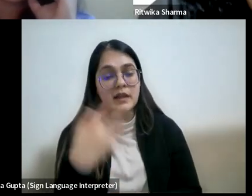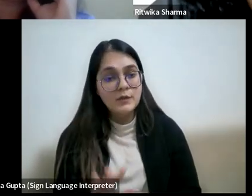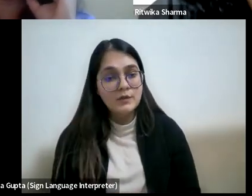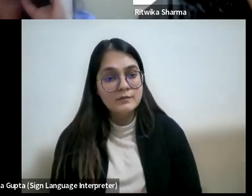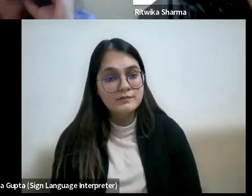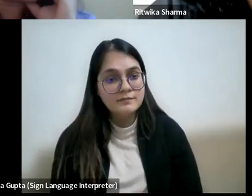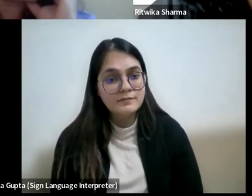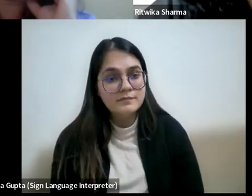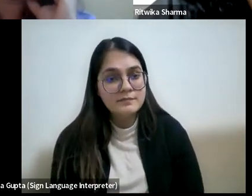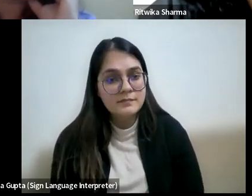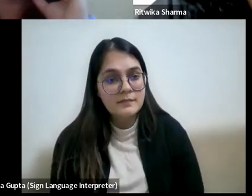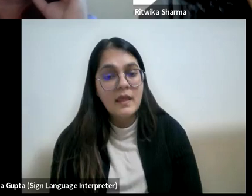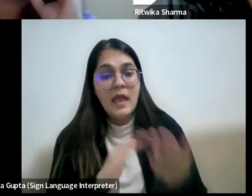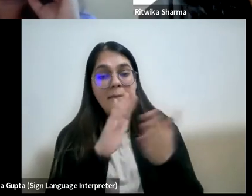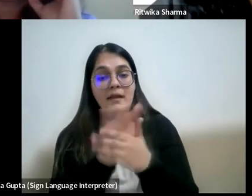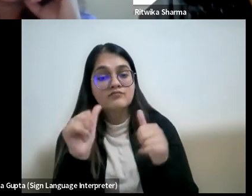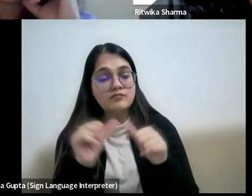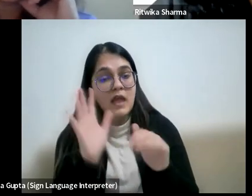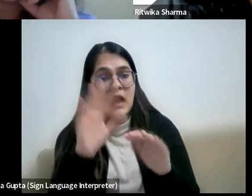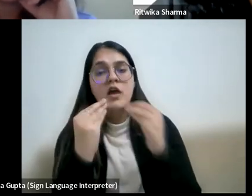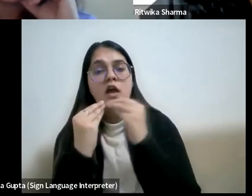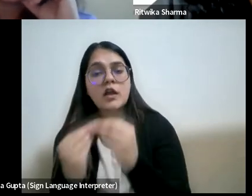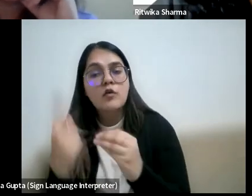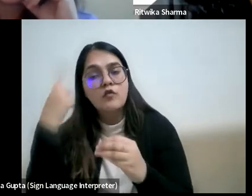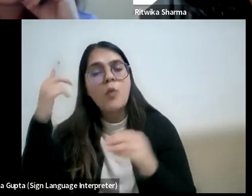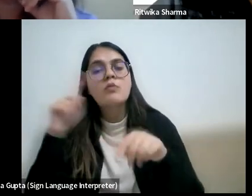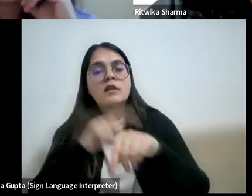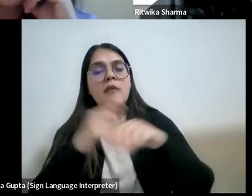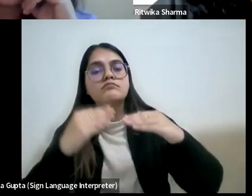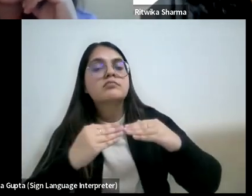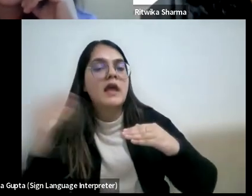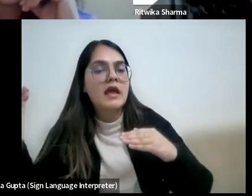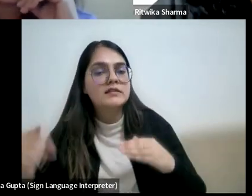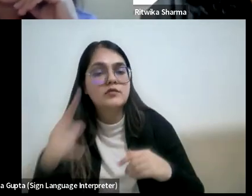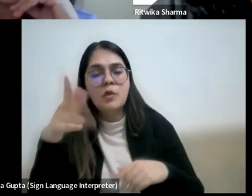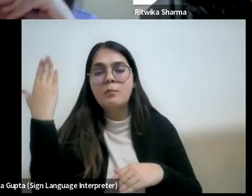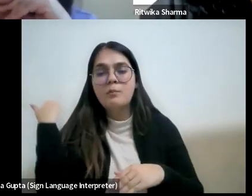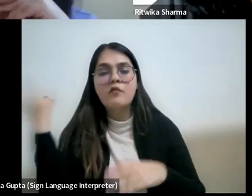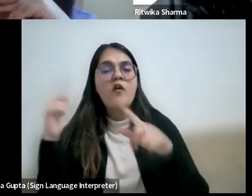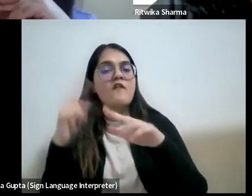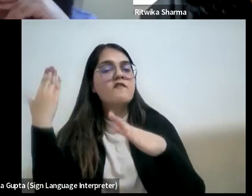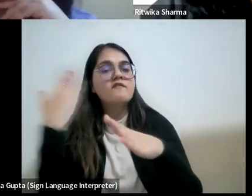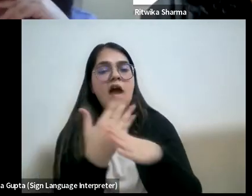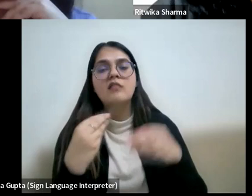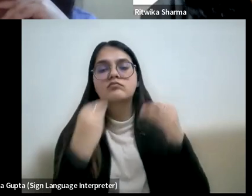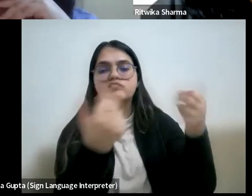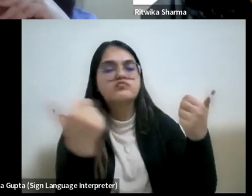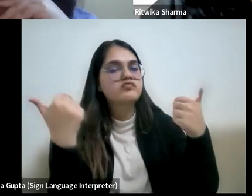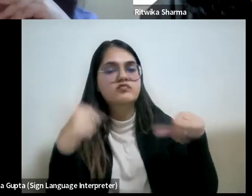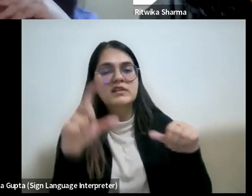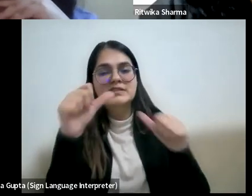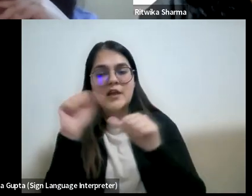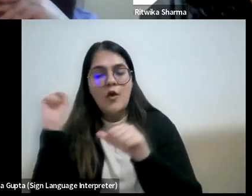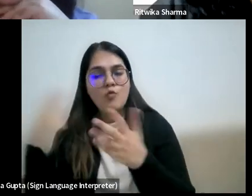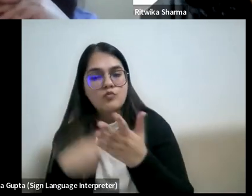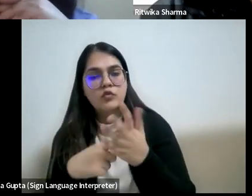MHA has requested for more extension because they have not been able to file the notifications and the CAA rules. So that